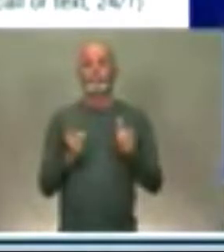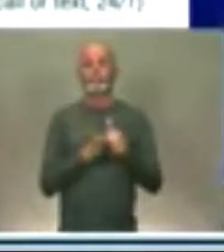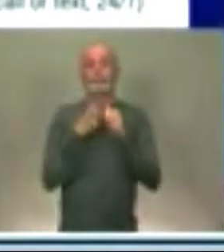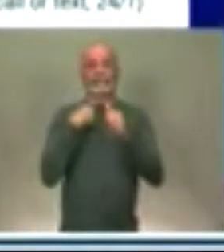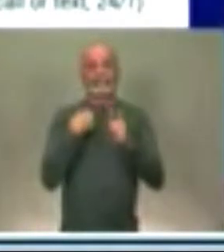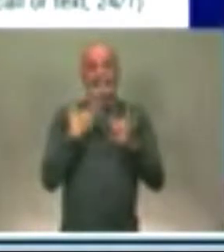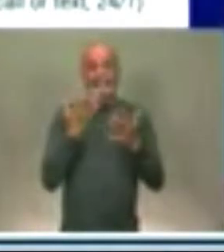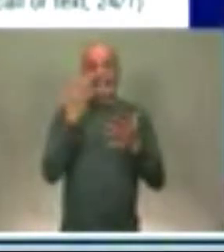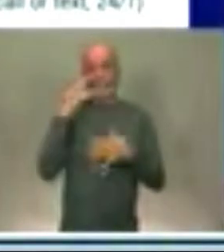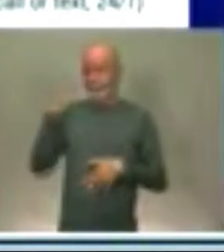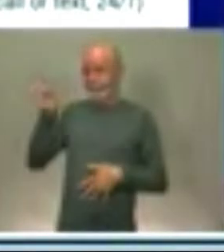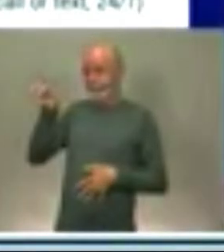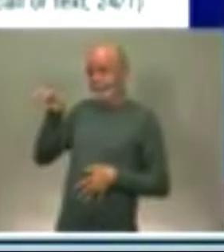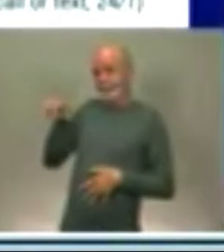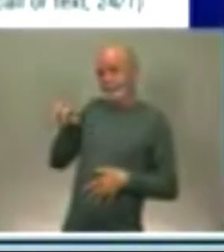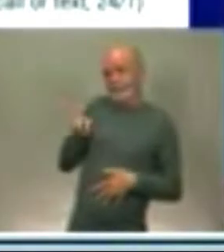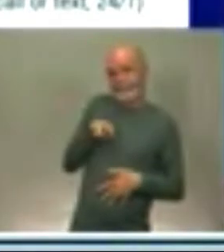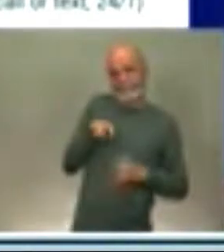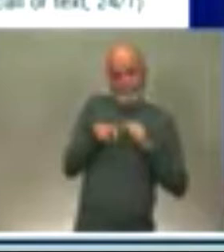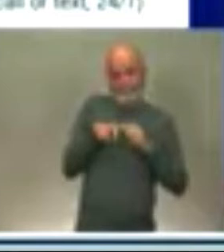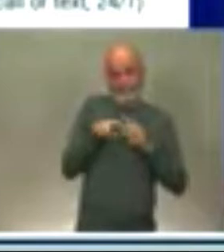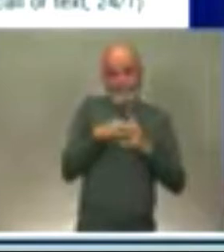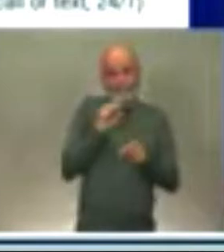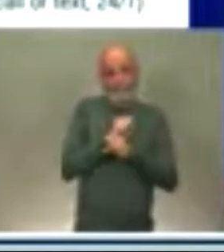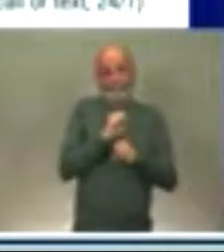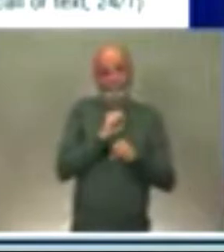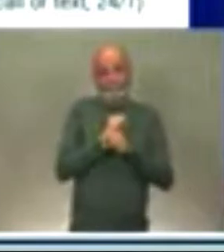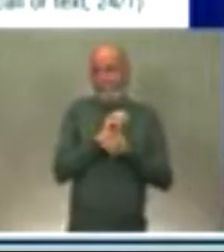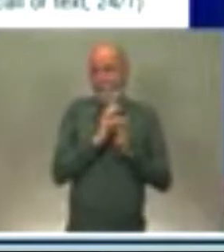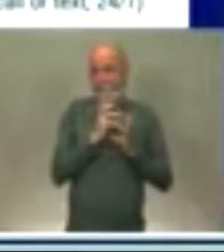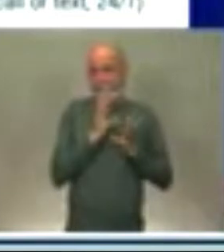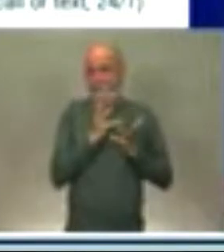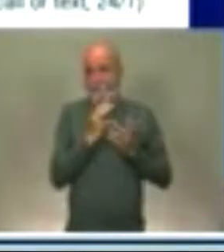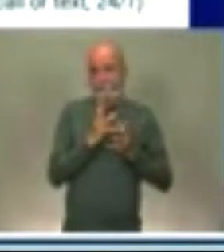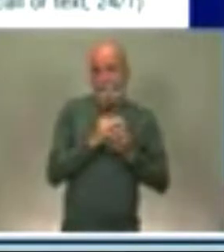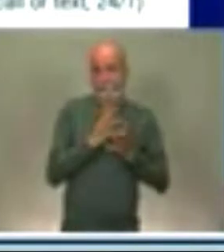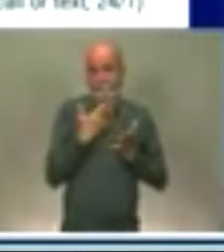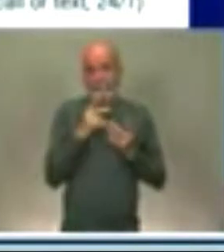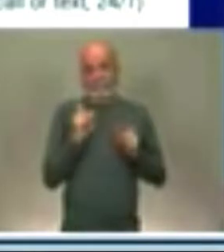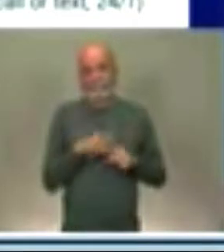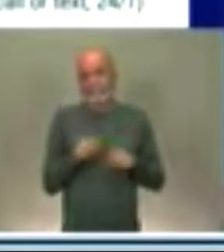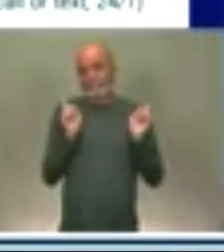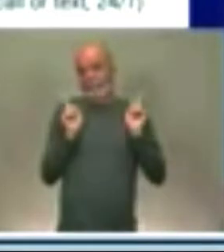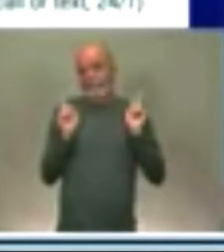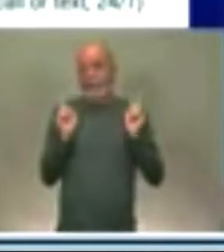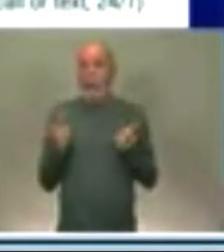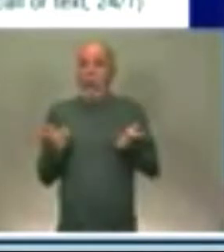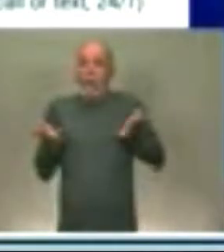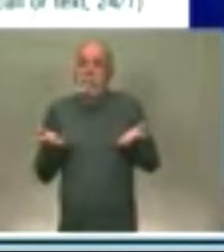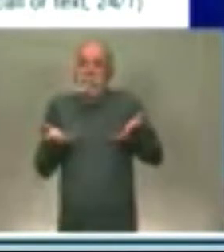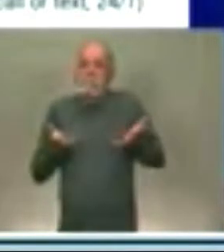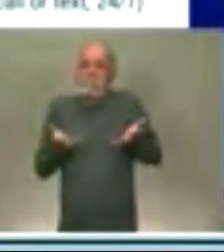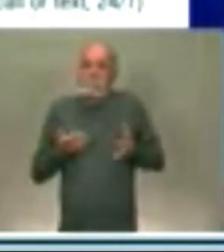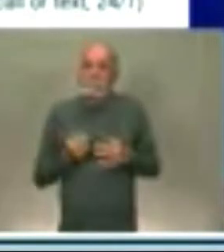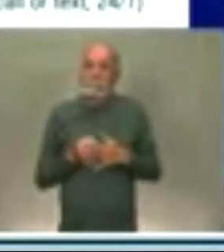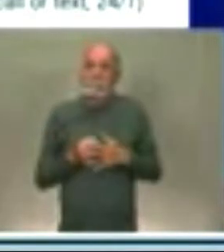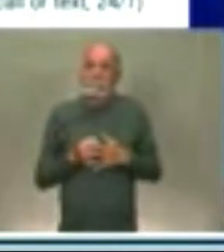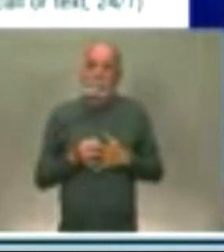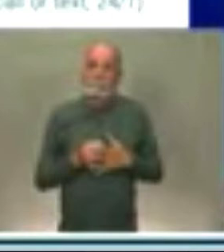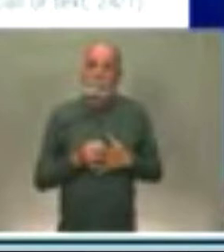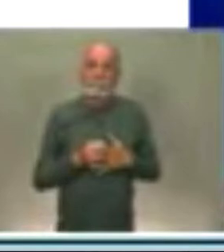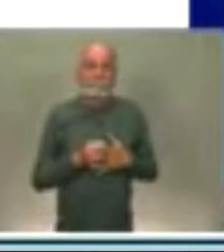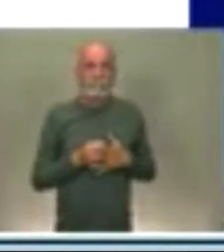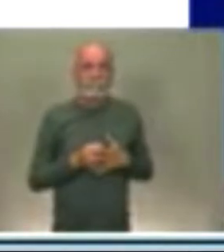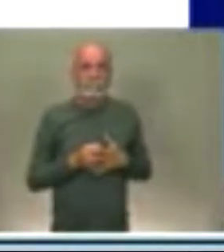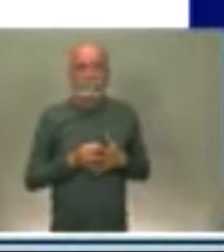But I mean, I think probably every transition is a bit unique. So I will say that I was very